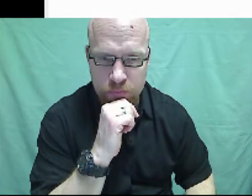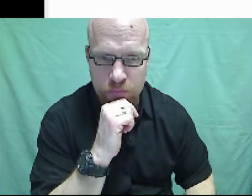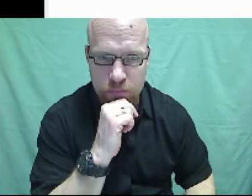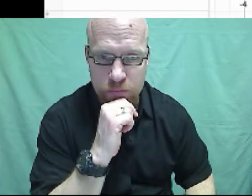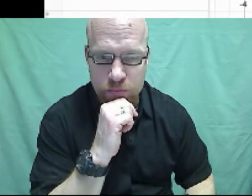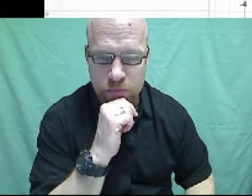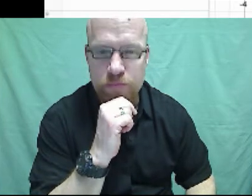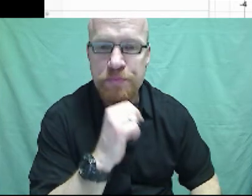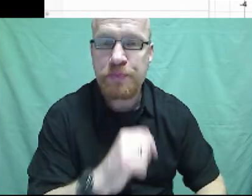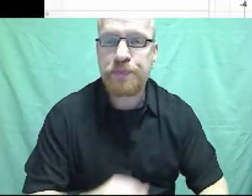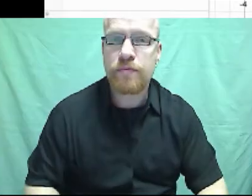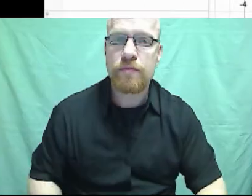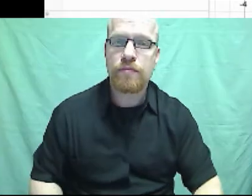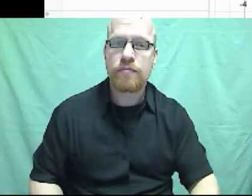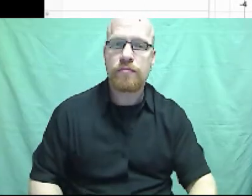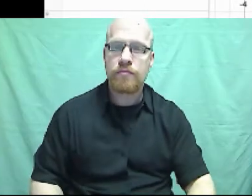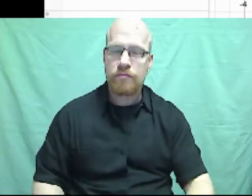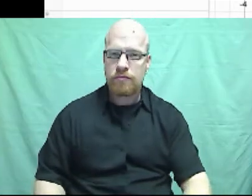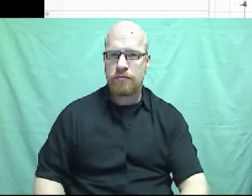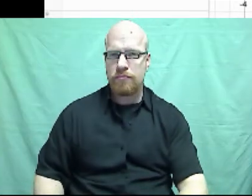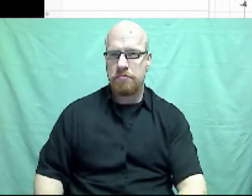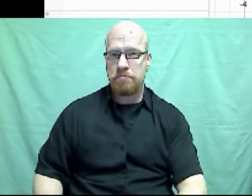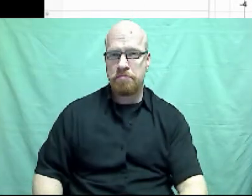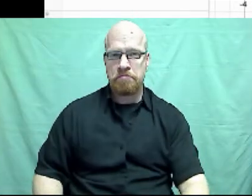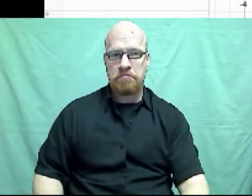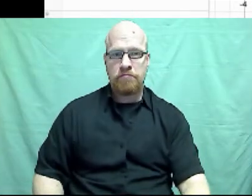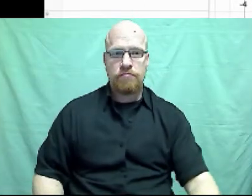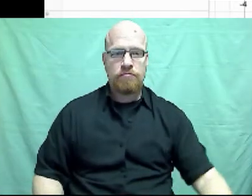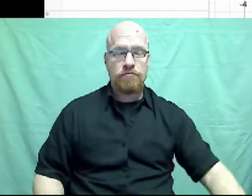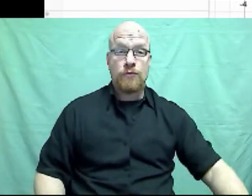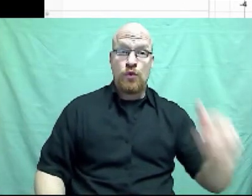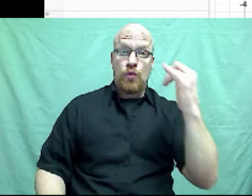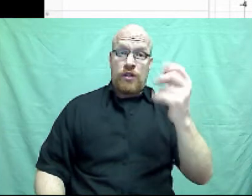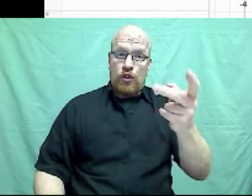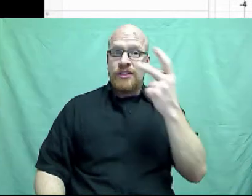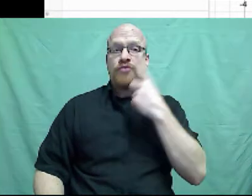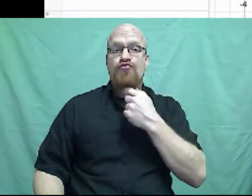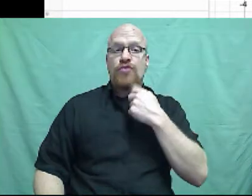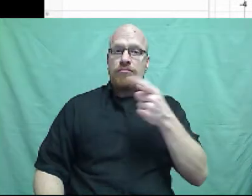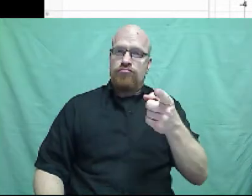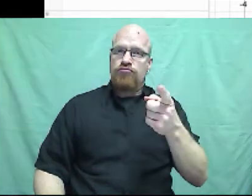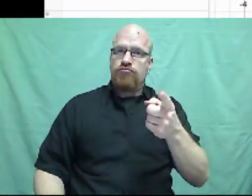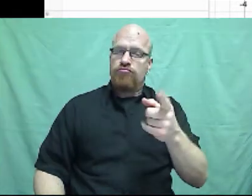quantity squared. It's going to move it left and right, and we'll see that in a minute.